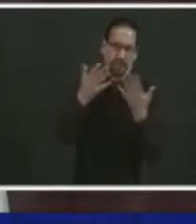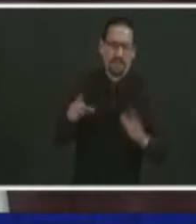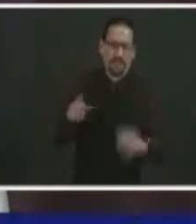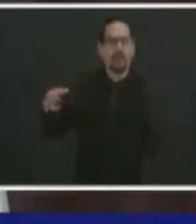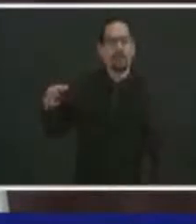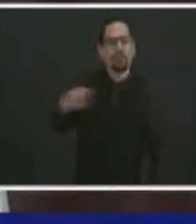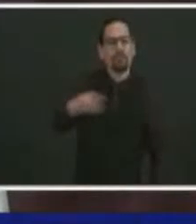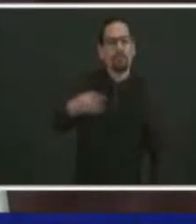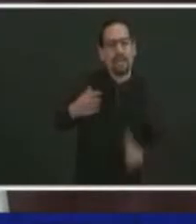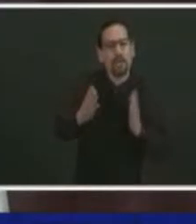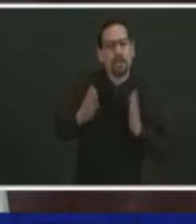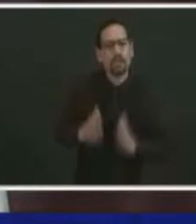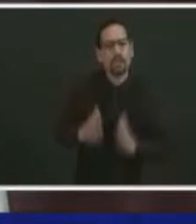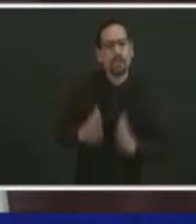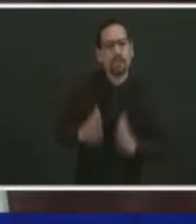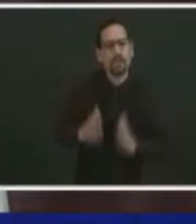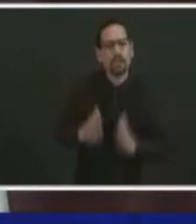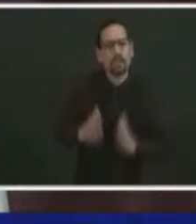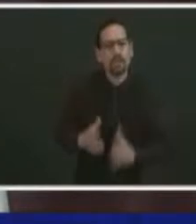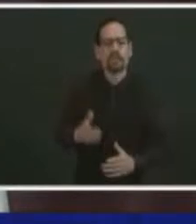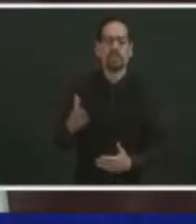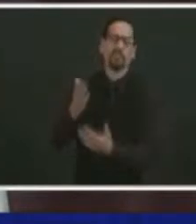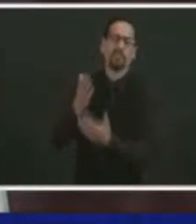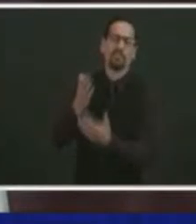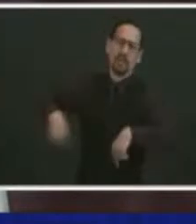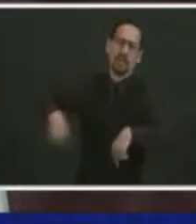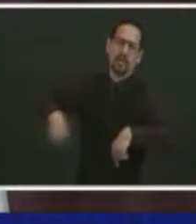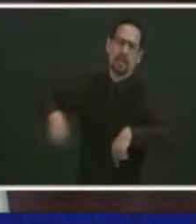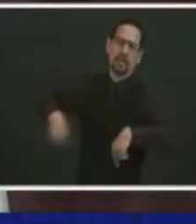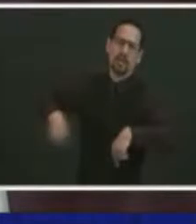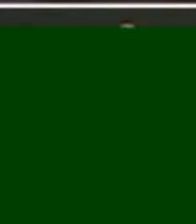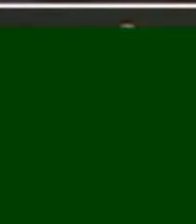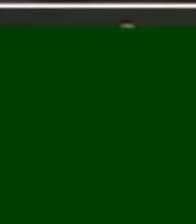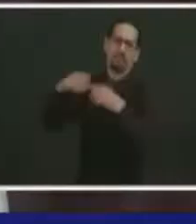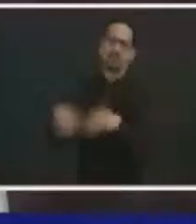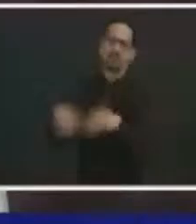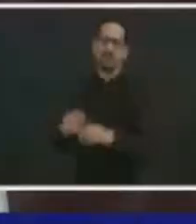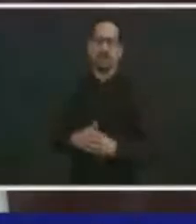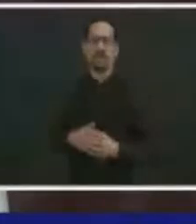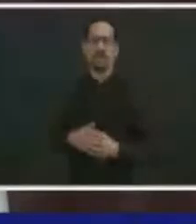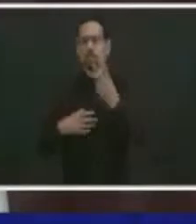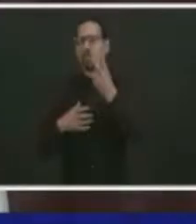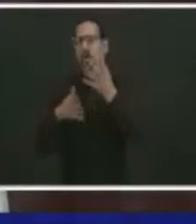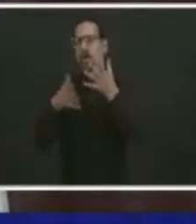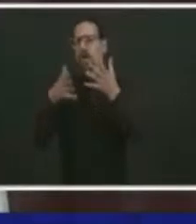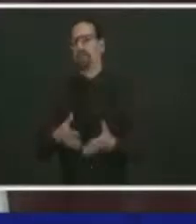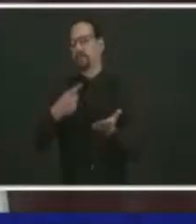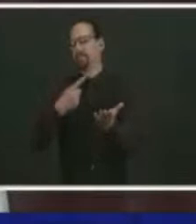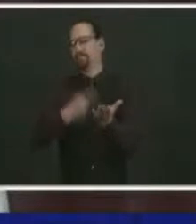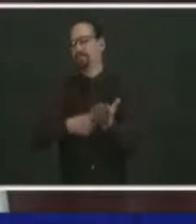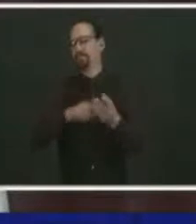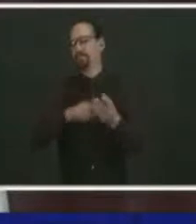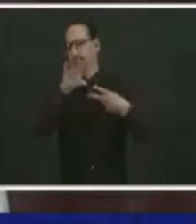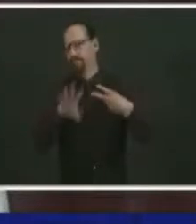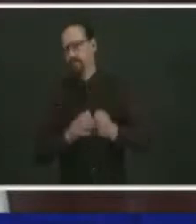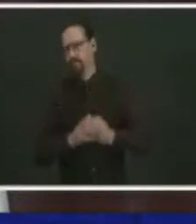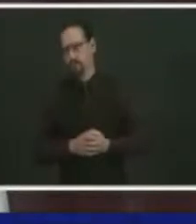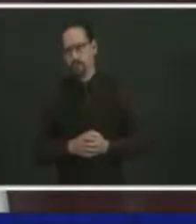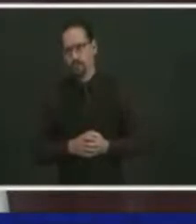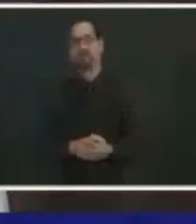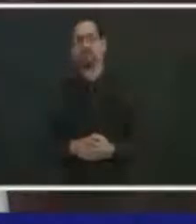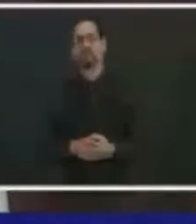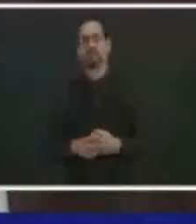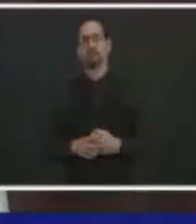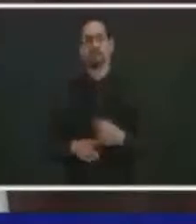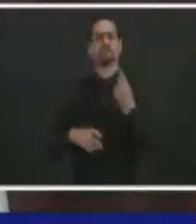I have two more quick notes. I want to take a second to address Rhode Island's LGBTQ